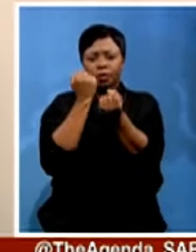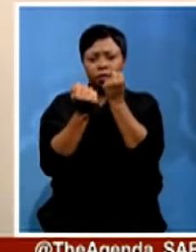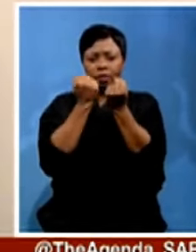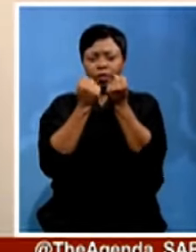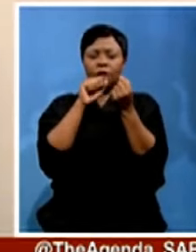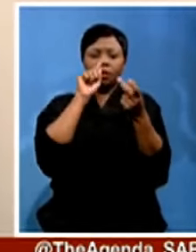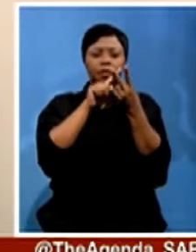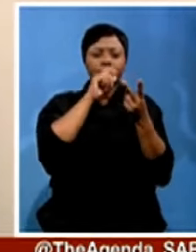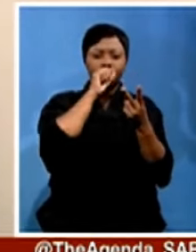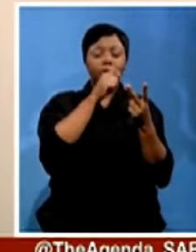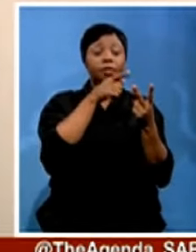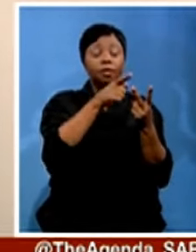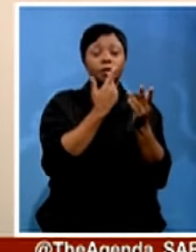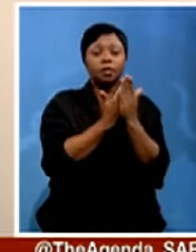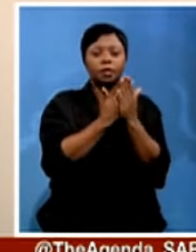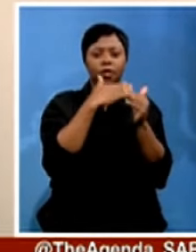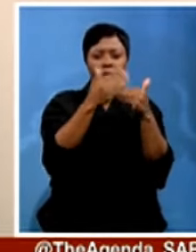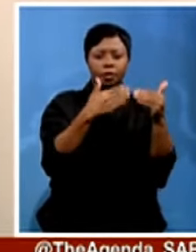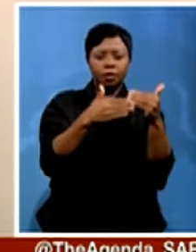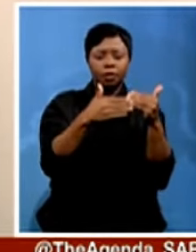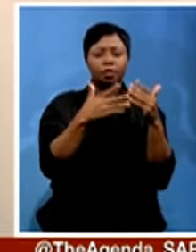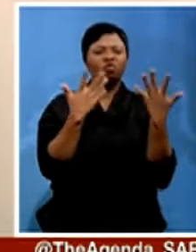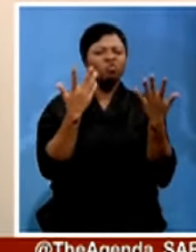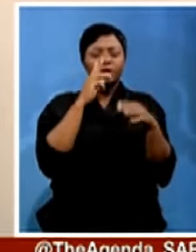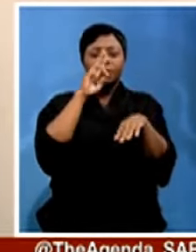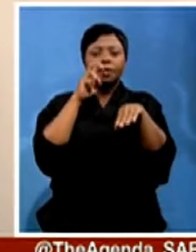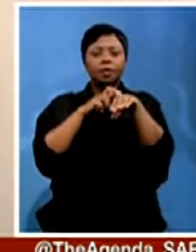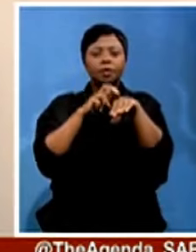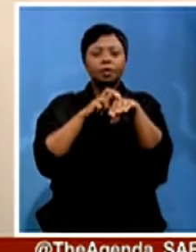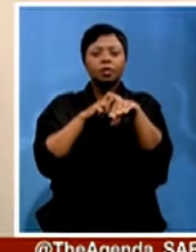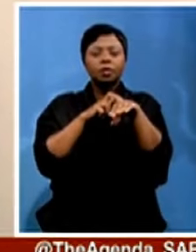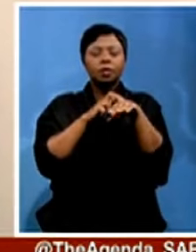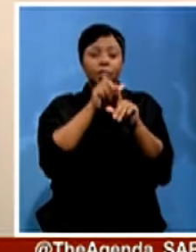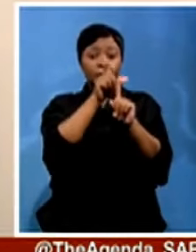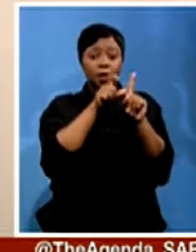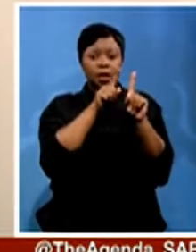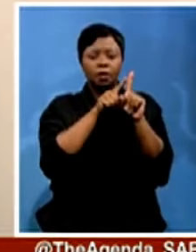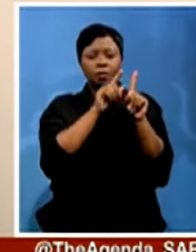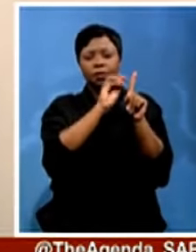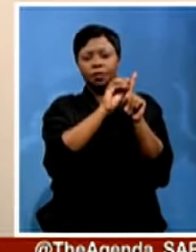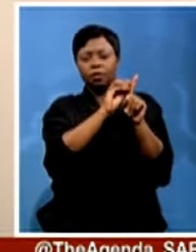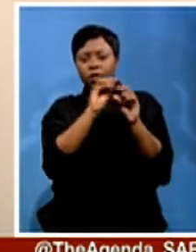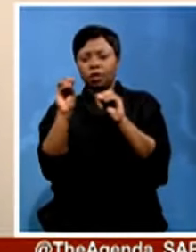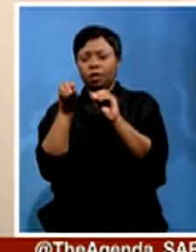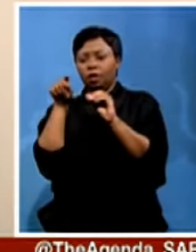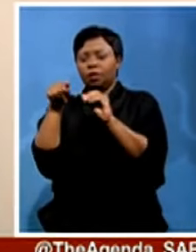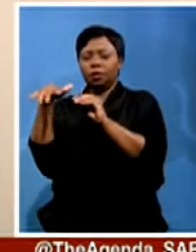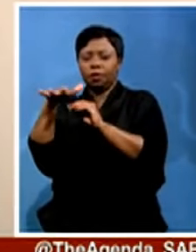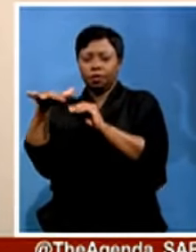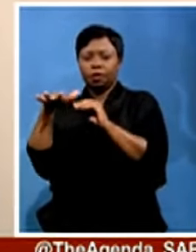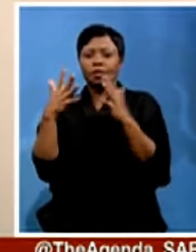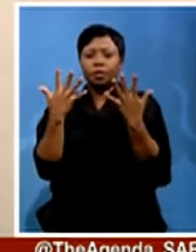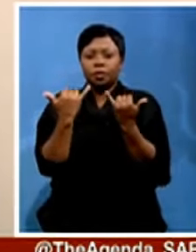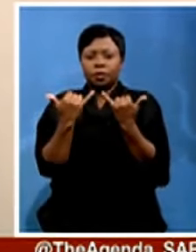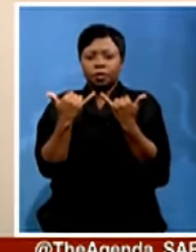without the need of the offender being moved between the two places. This reduces the risk